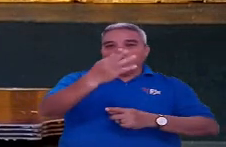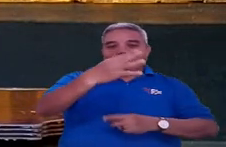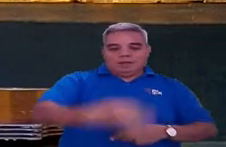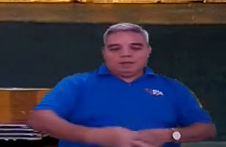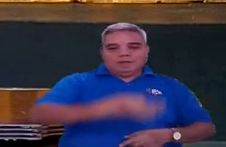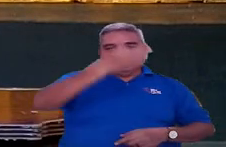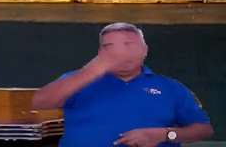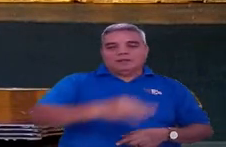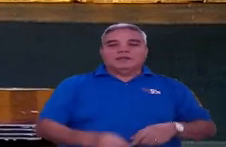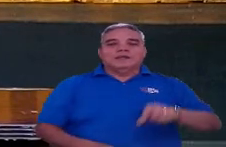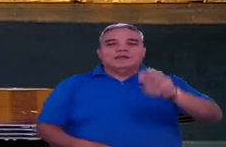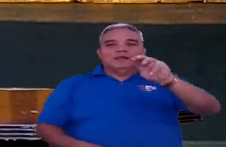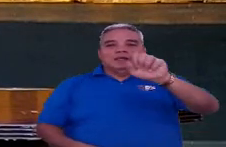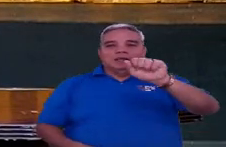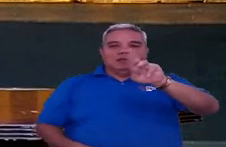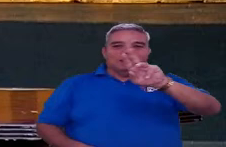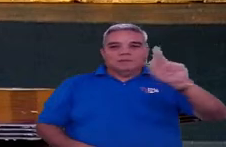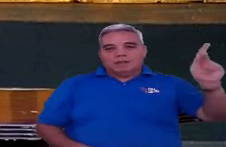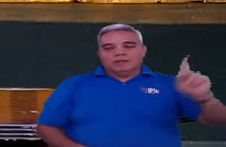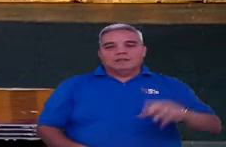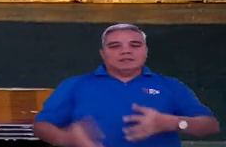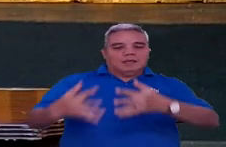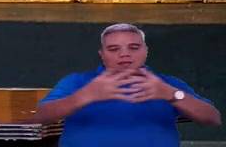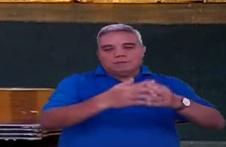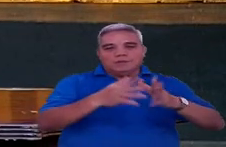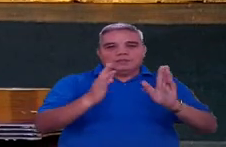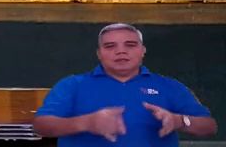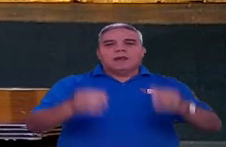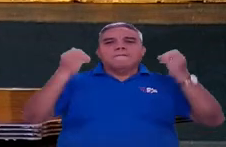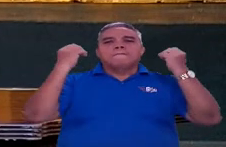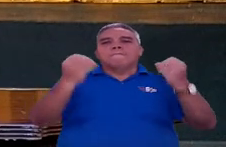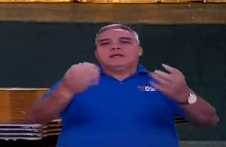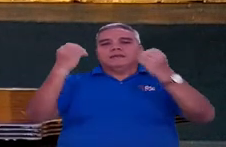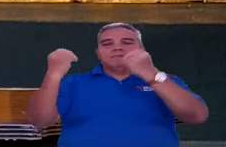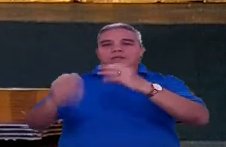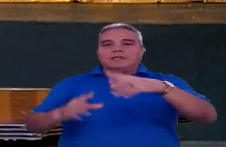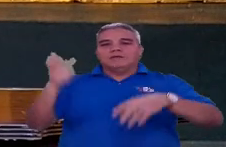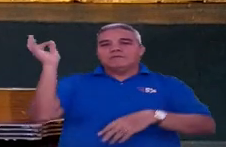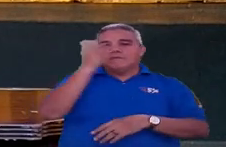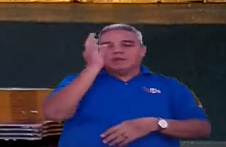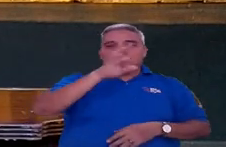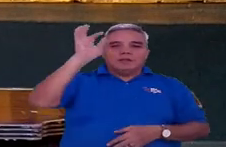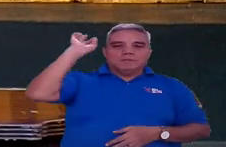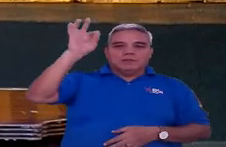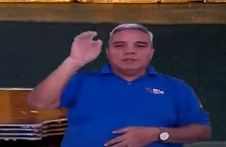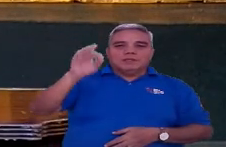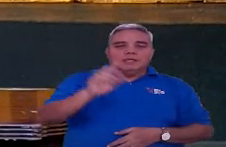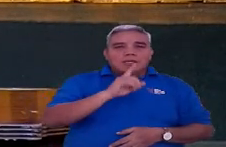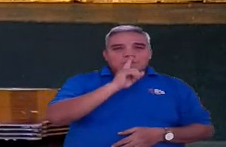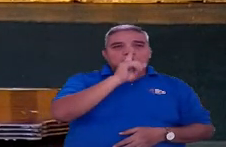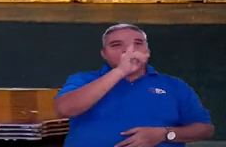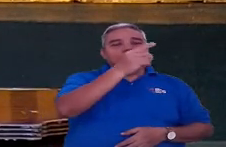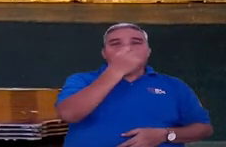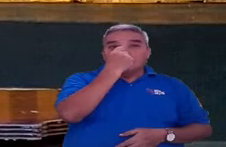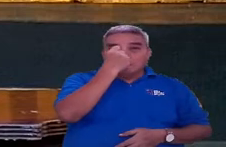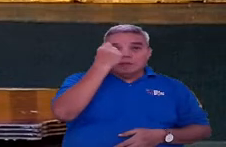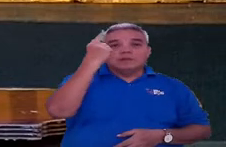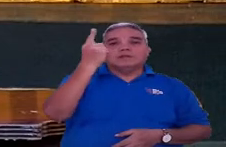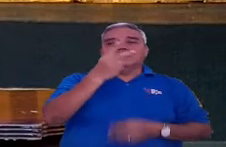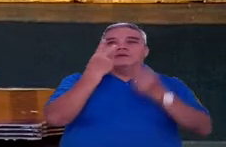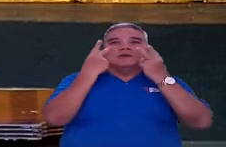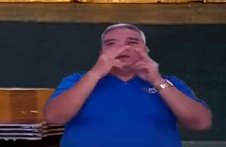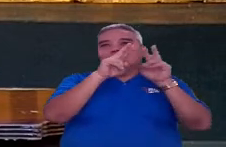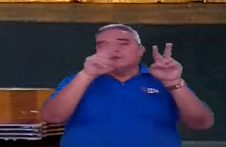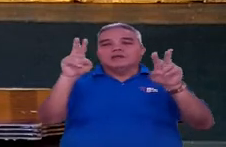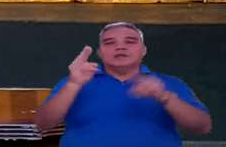front of Brother Mark and other Americans, many, many Filipino preachers are really intimidated with their looks,